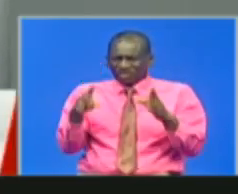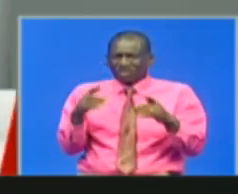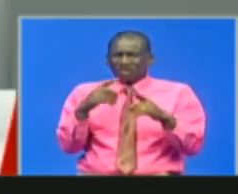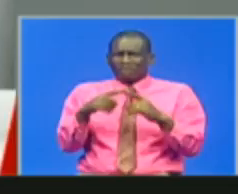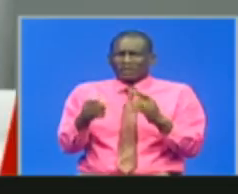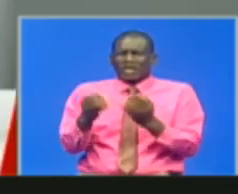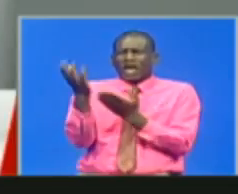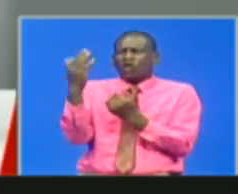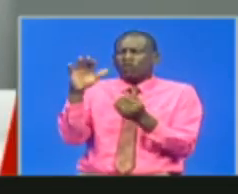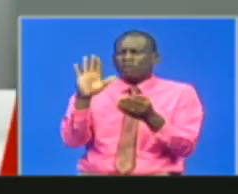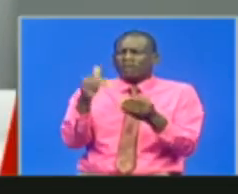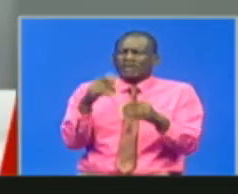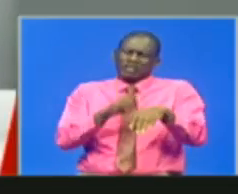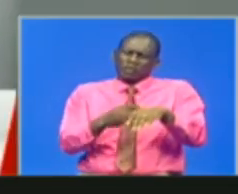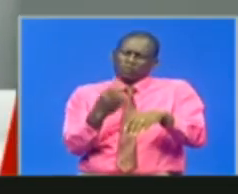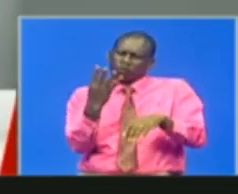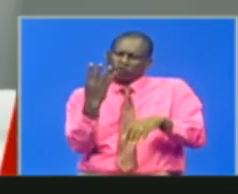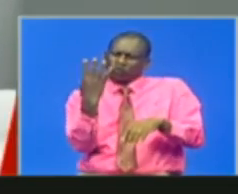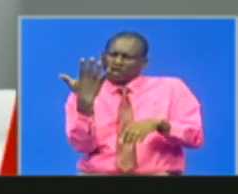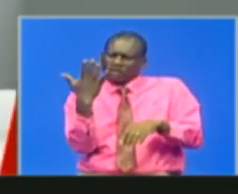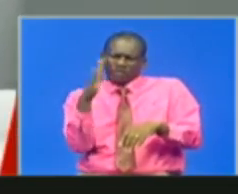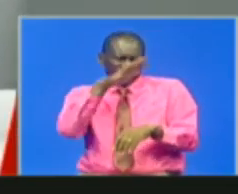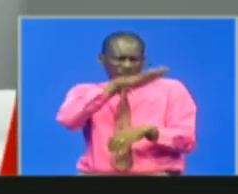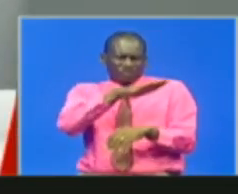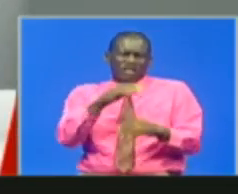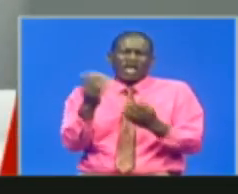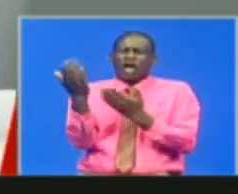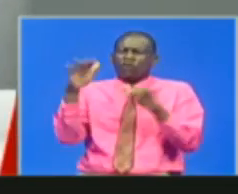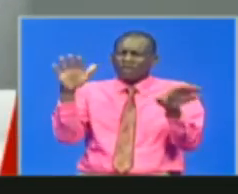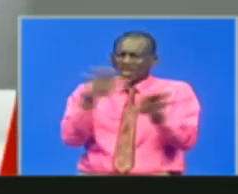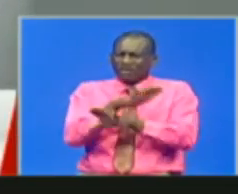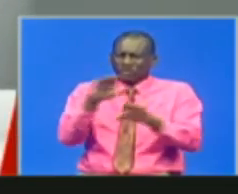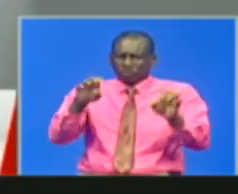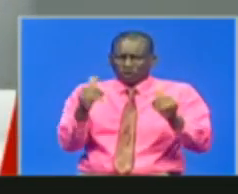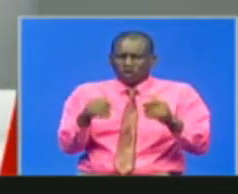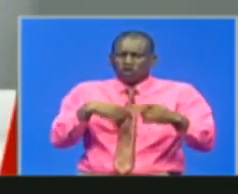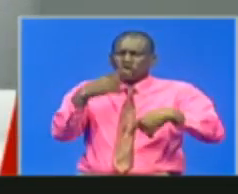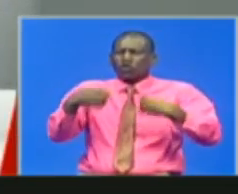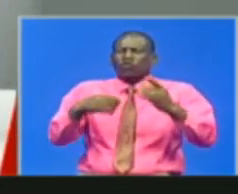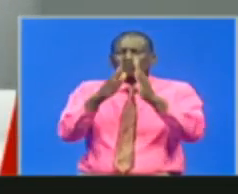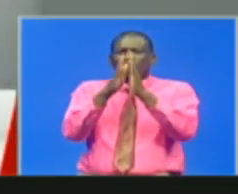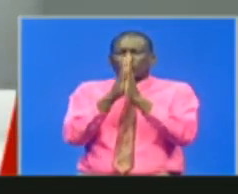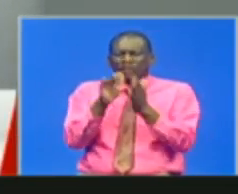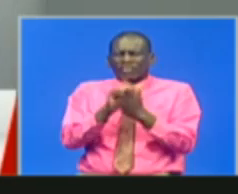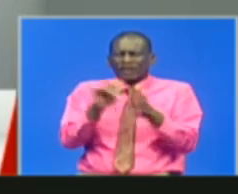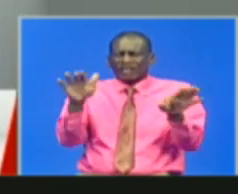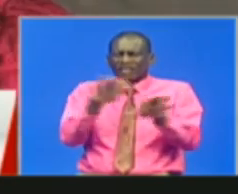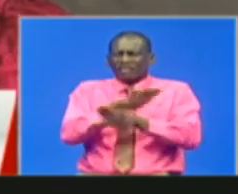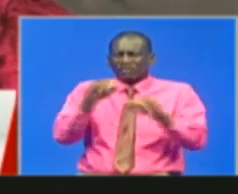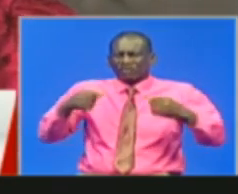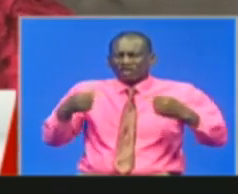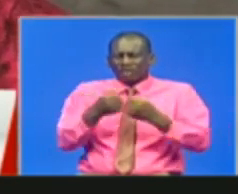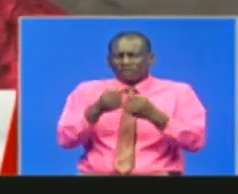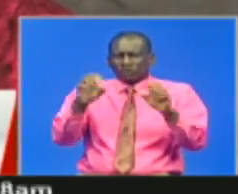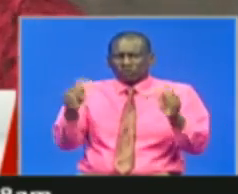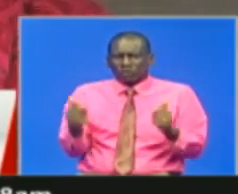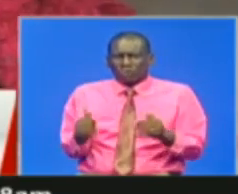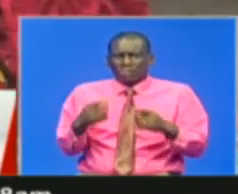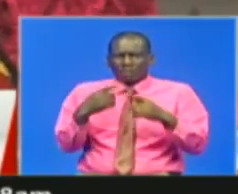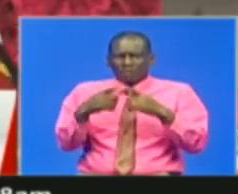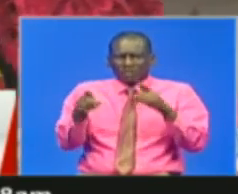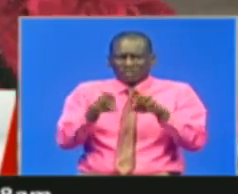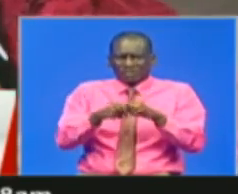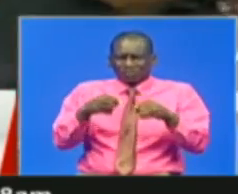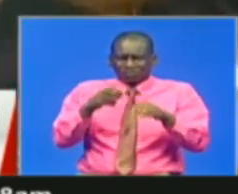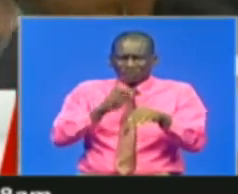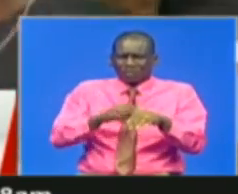that by 4 or 5 in the evening, everything will be okay. Just continue praying that all goes well." However,